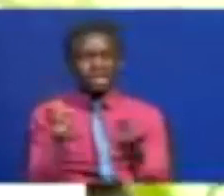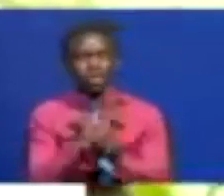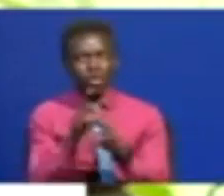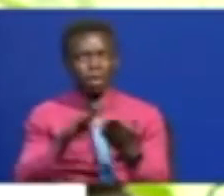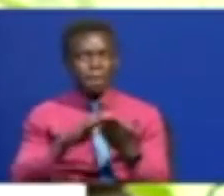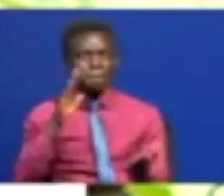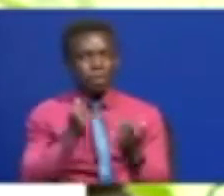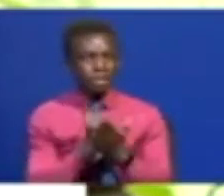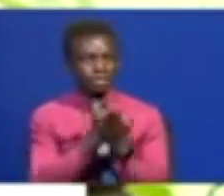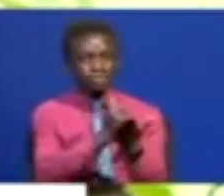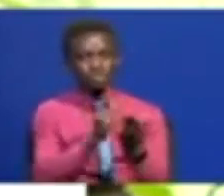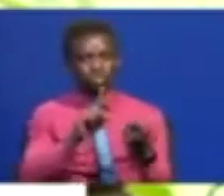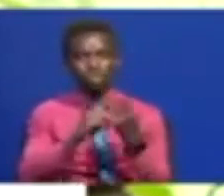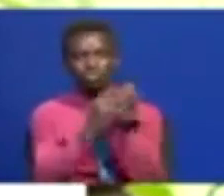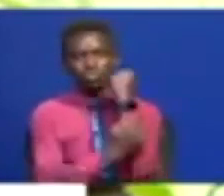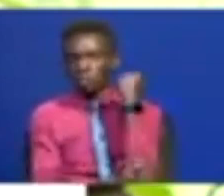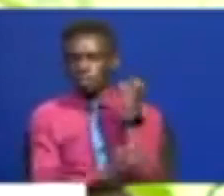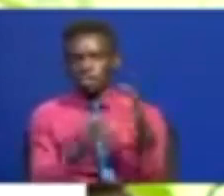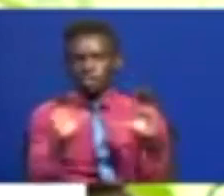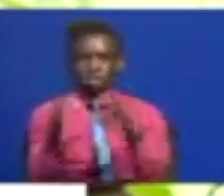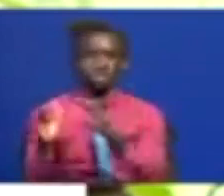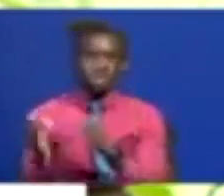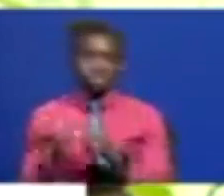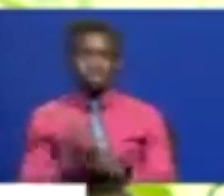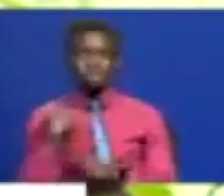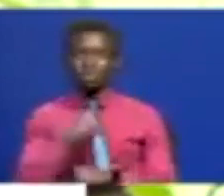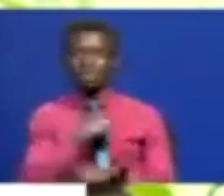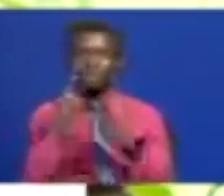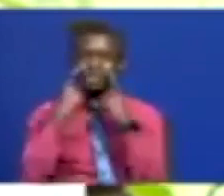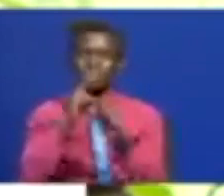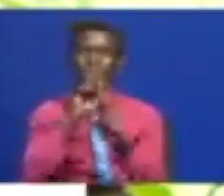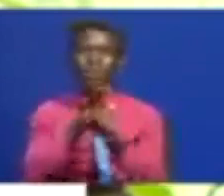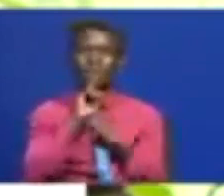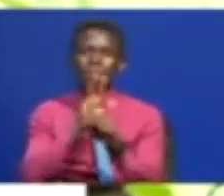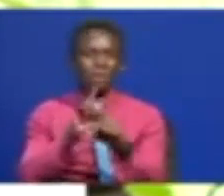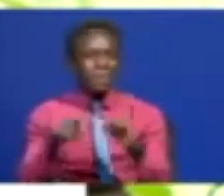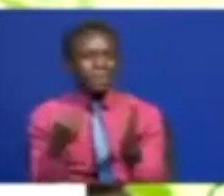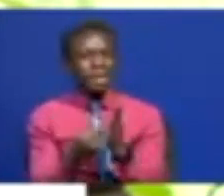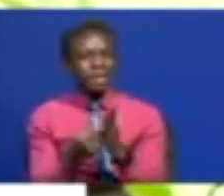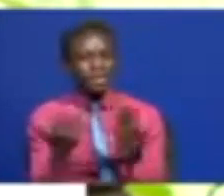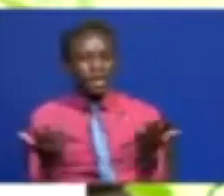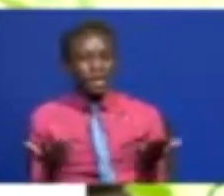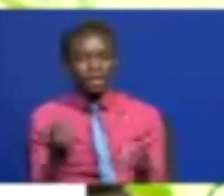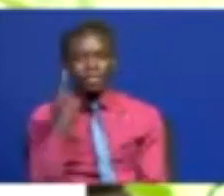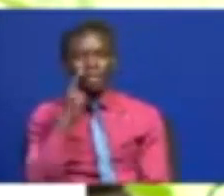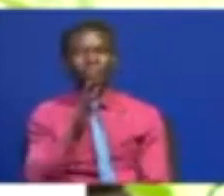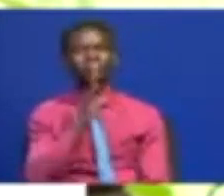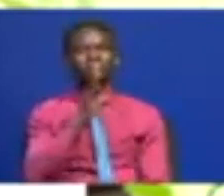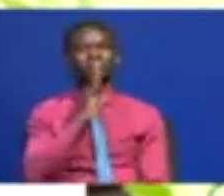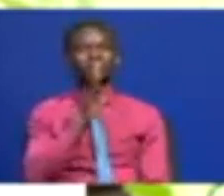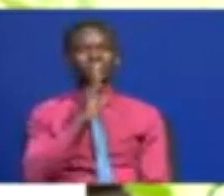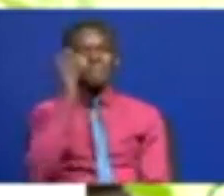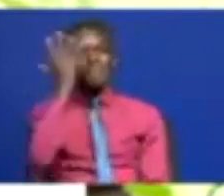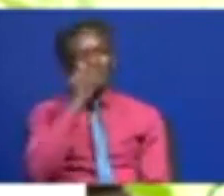seen commitments, but where is the money? You know, when we speak about these wonderful figures, we're speaking about hundreds